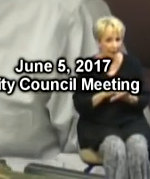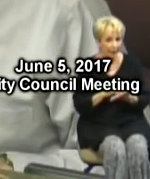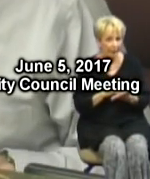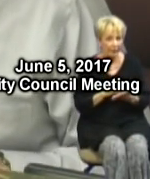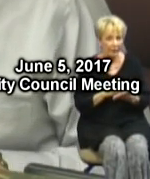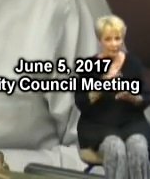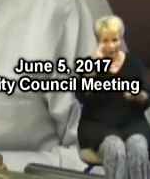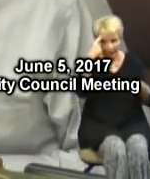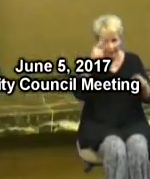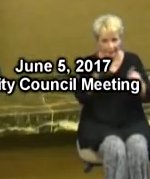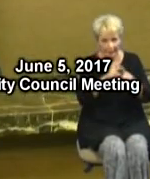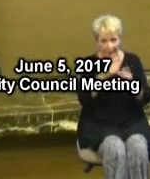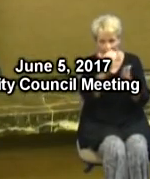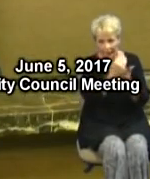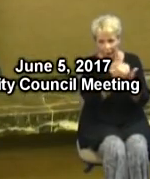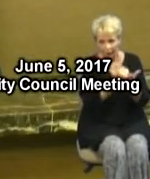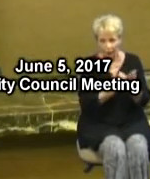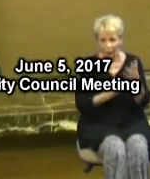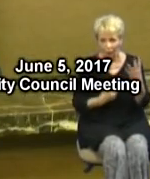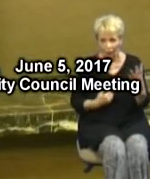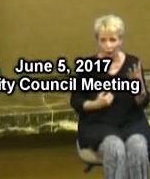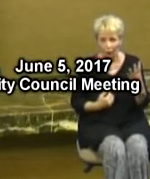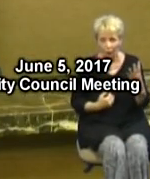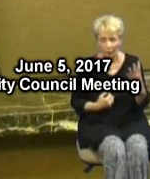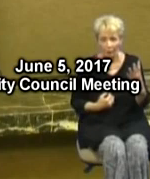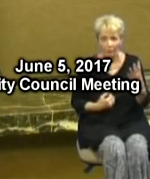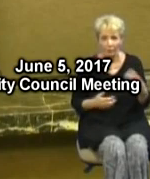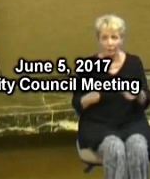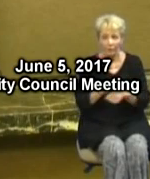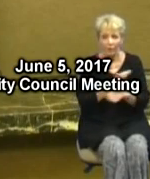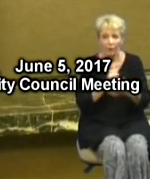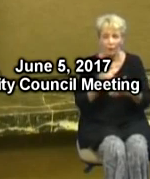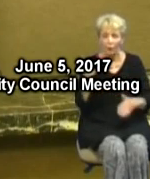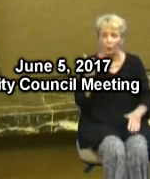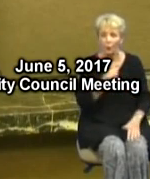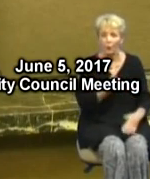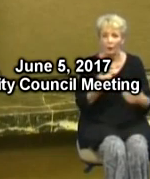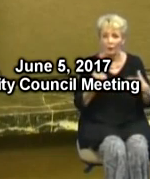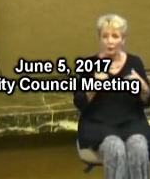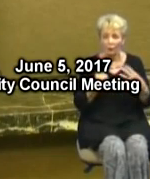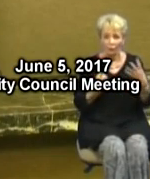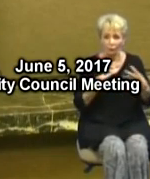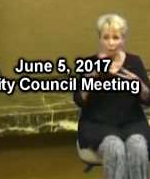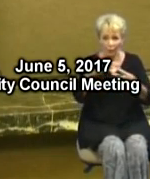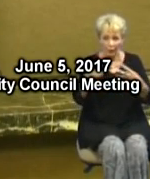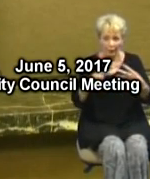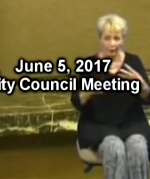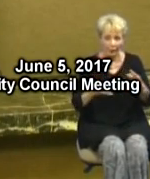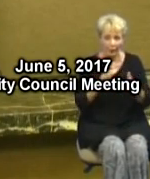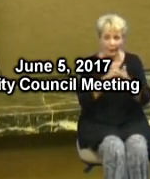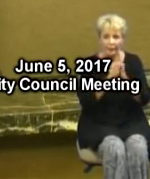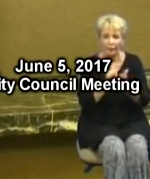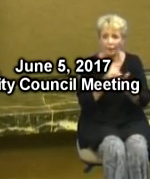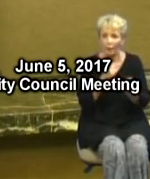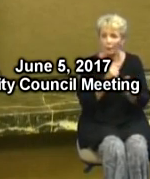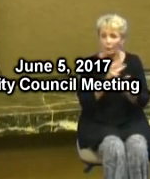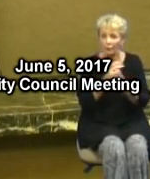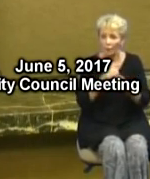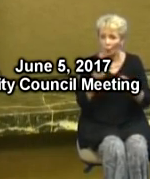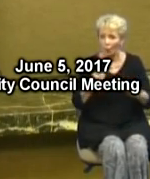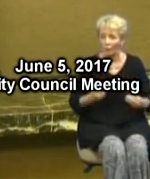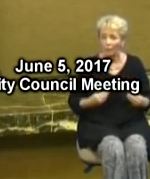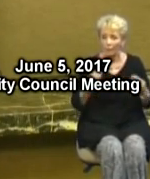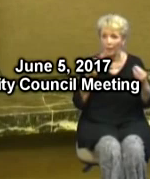agenda. Four things, I think. Would you cover those, please? We do. All four items, we would ask that you approve those in one